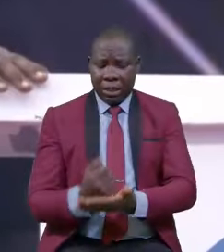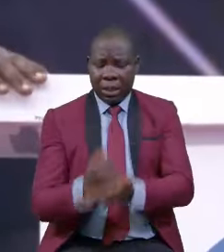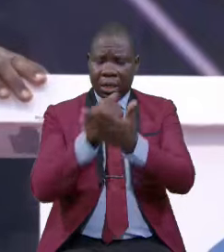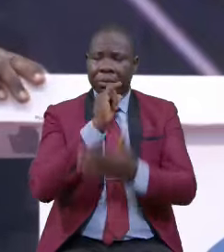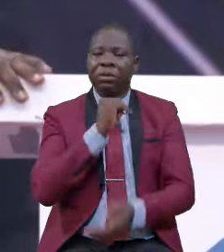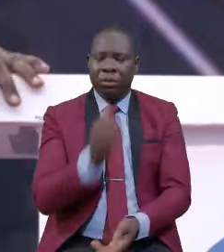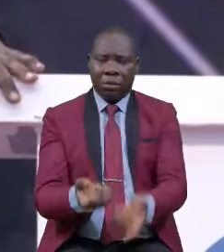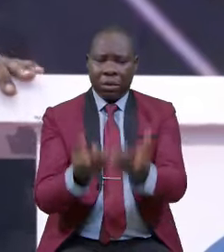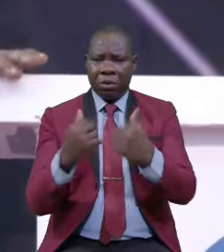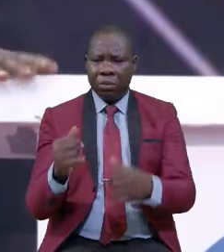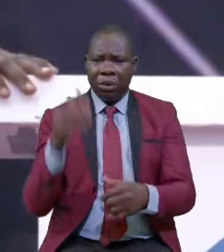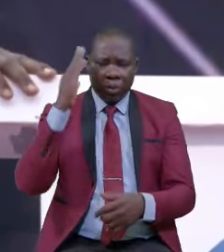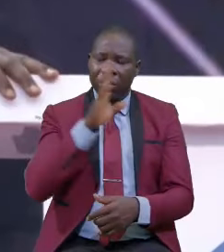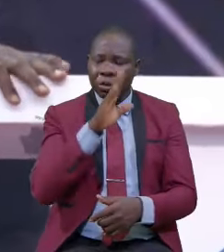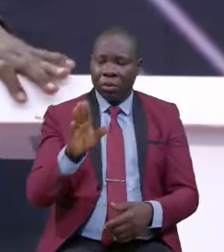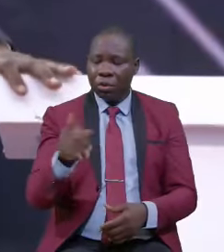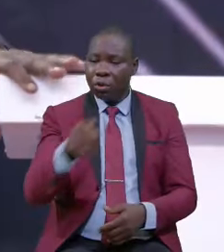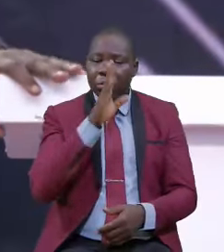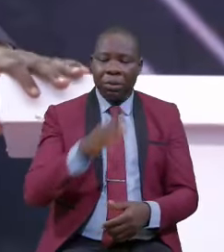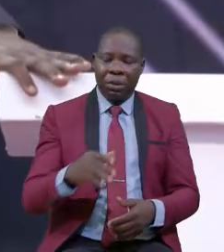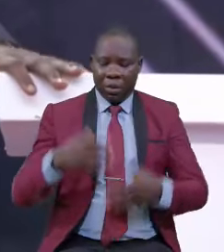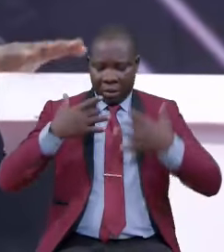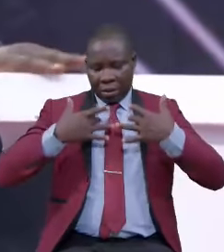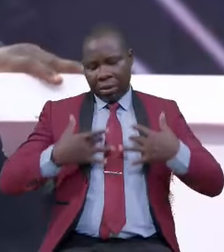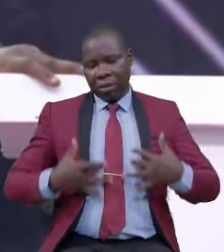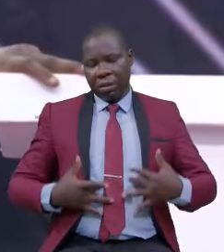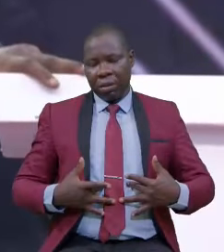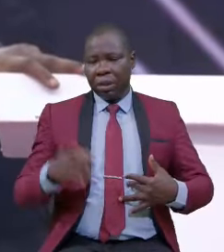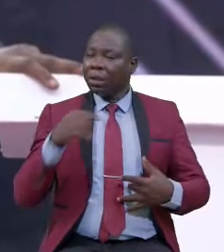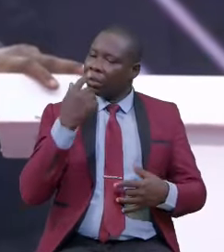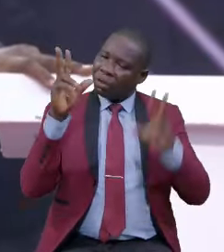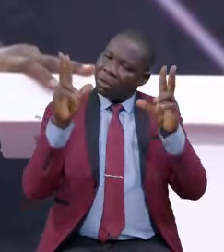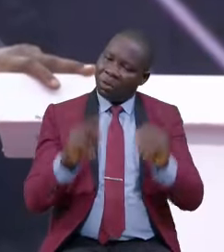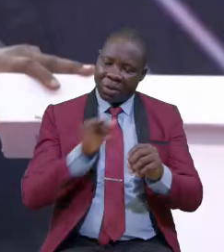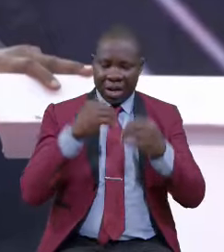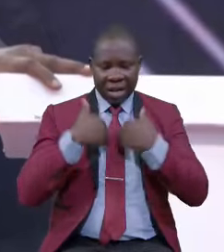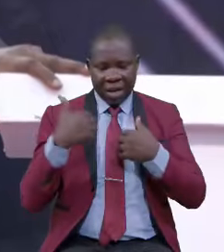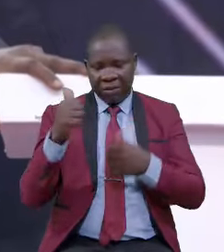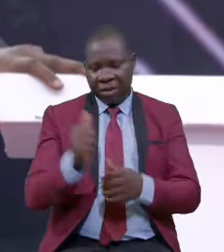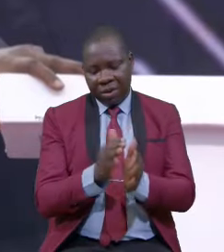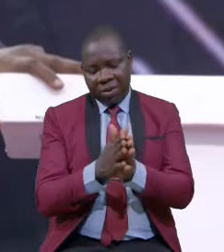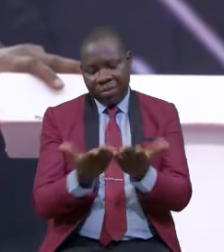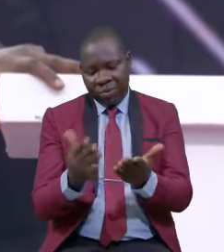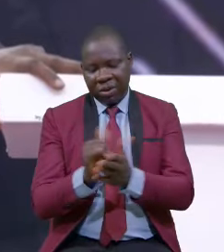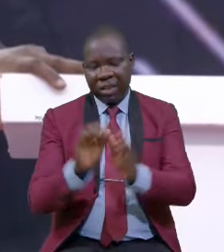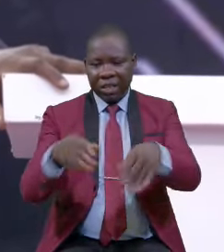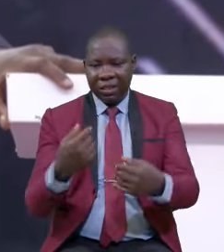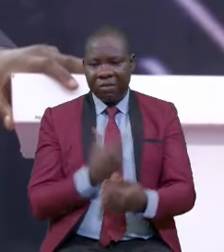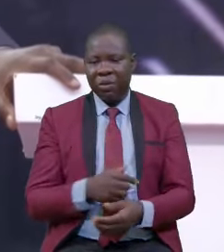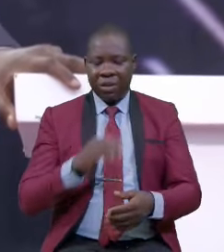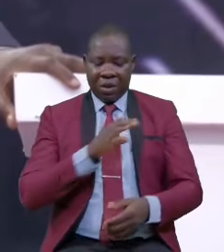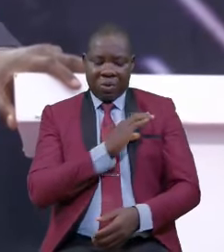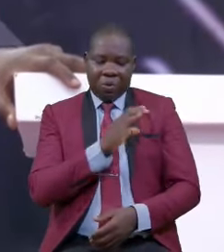I have a book that gives me courage and grants me life and grants